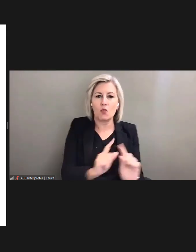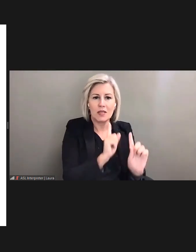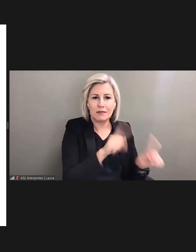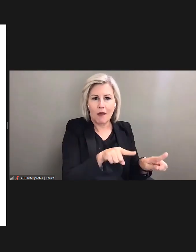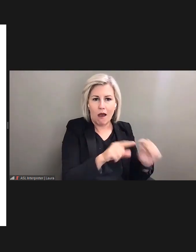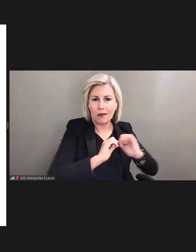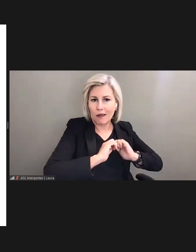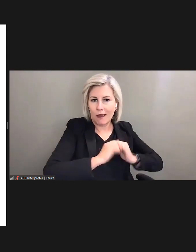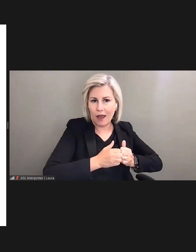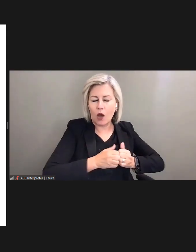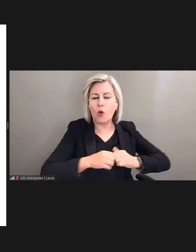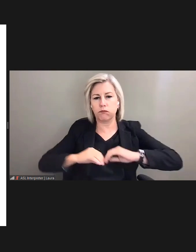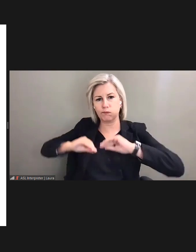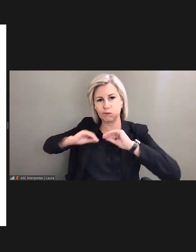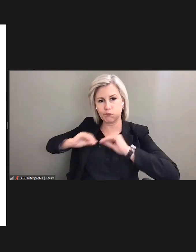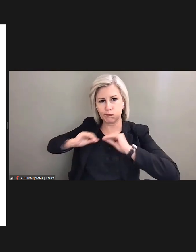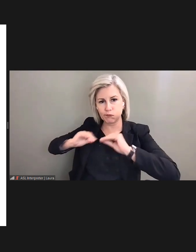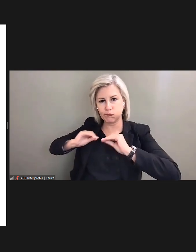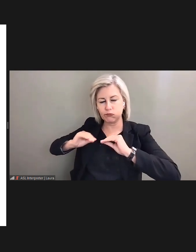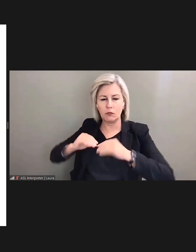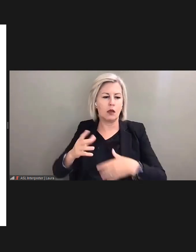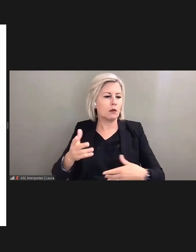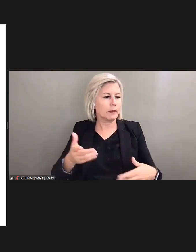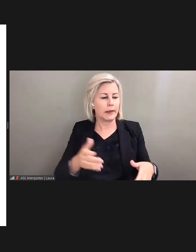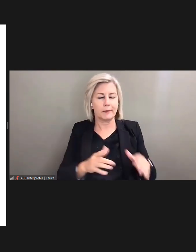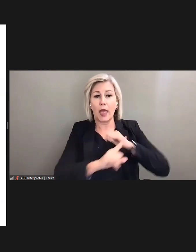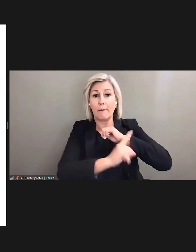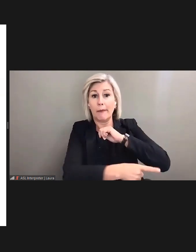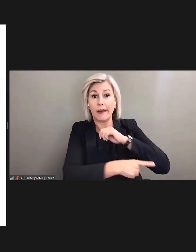raising a hand or placing a toy in a bucket.